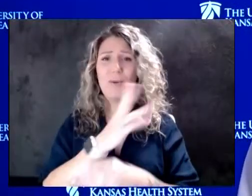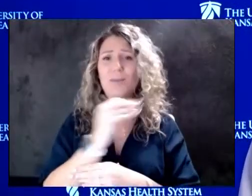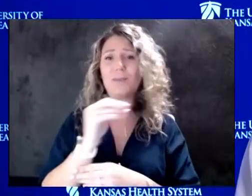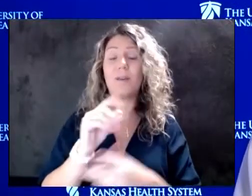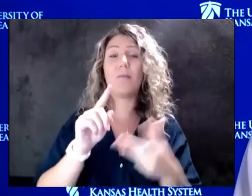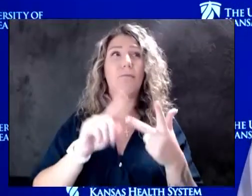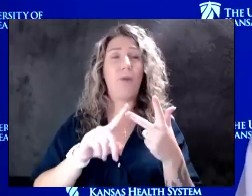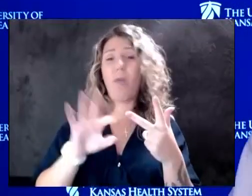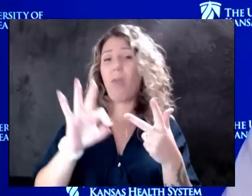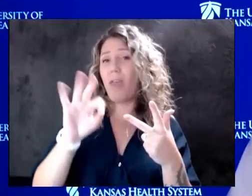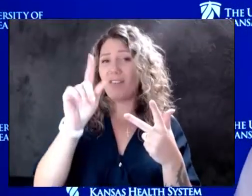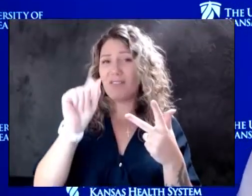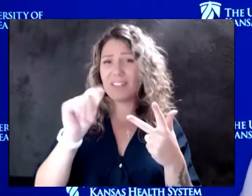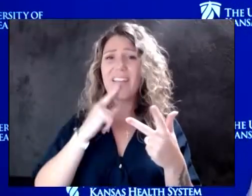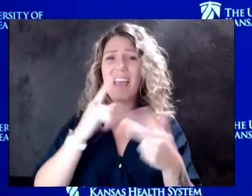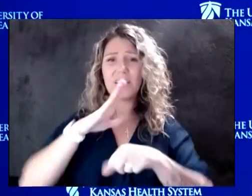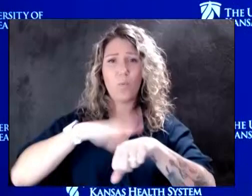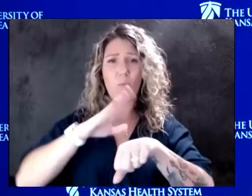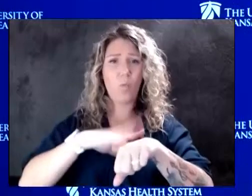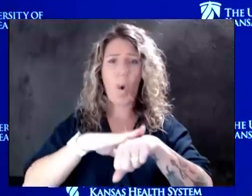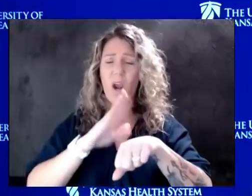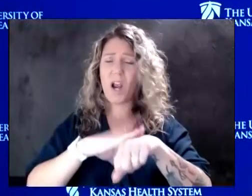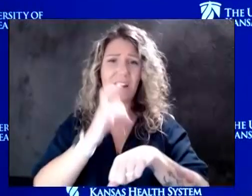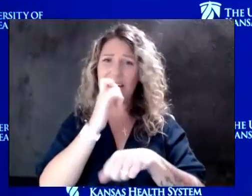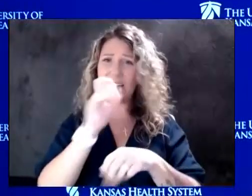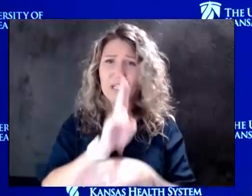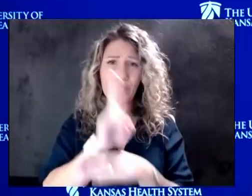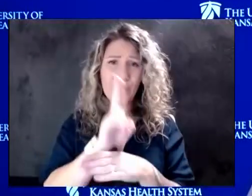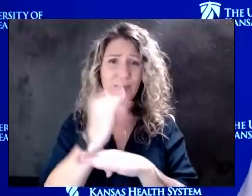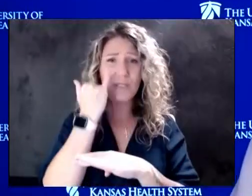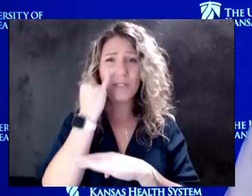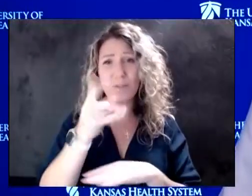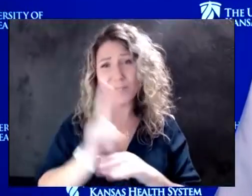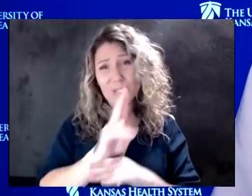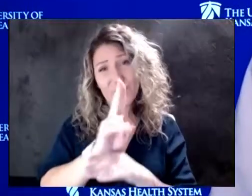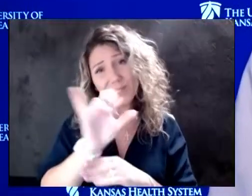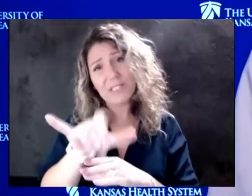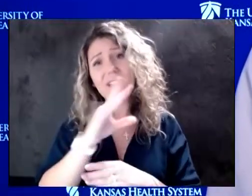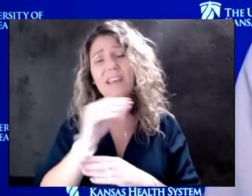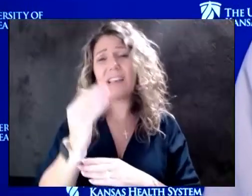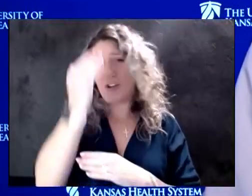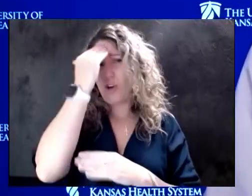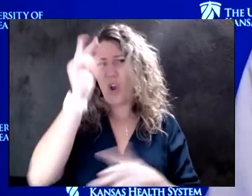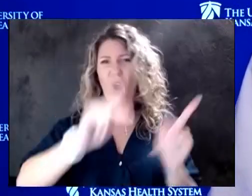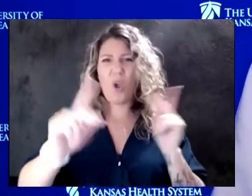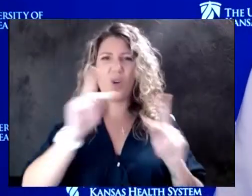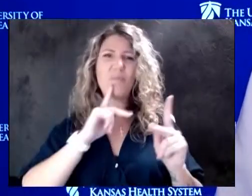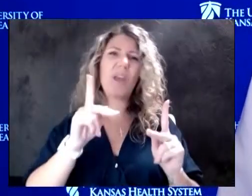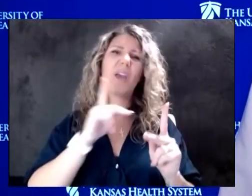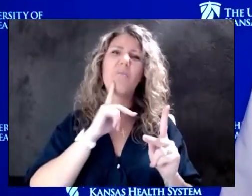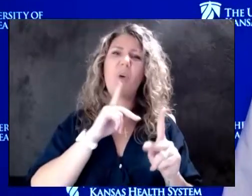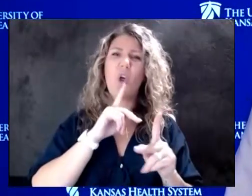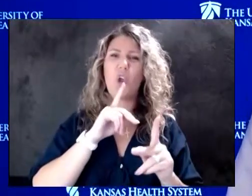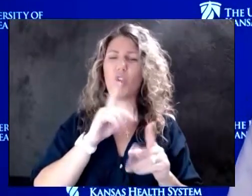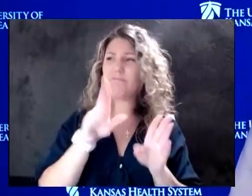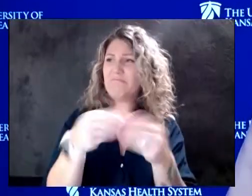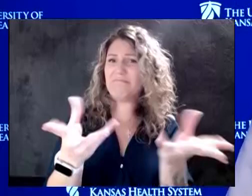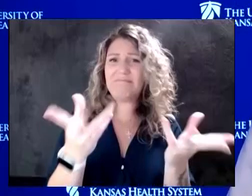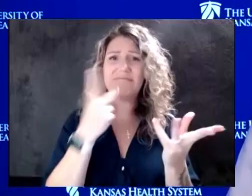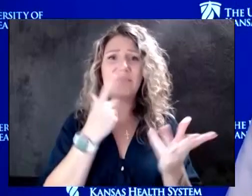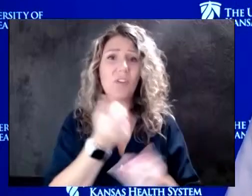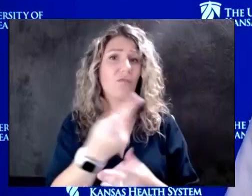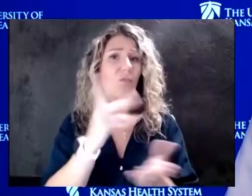a warning not to use it. So if you are using it, if you know people who are prescribing it, some of your physicians or